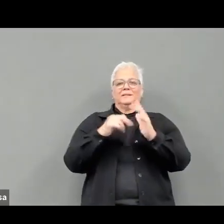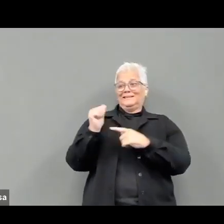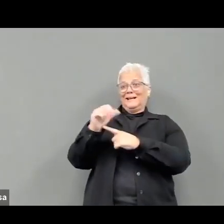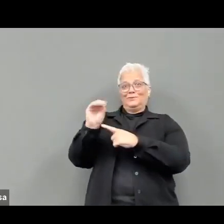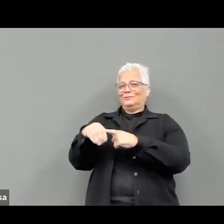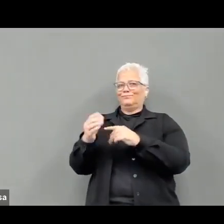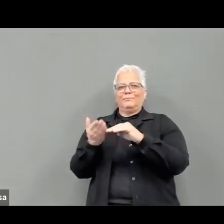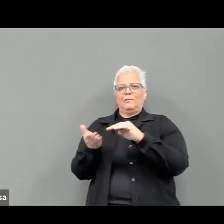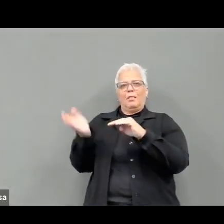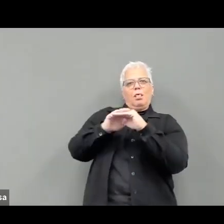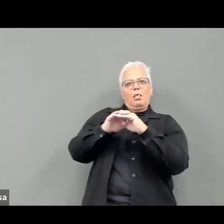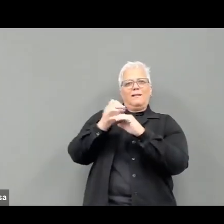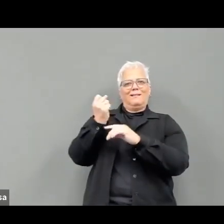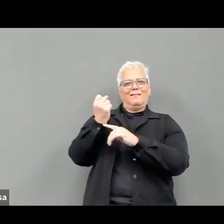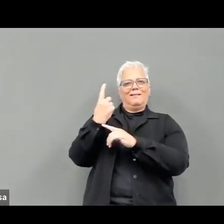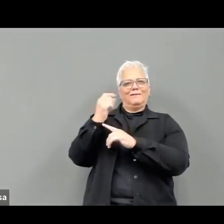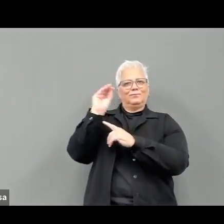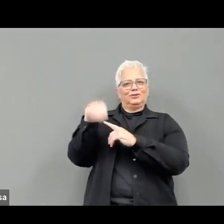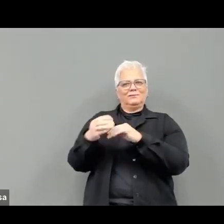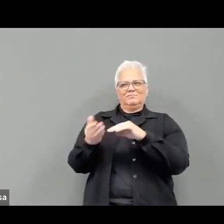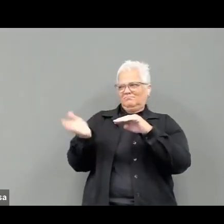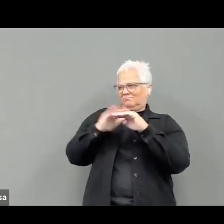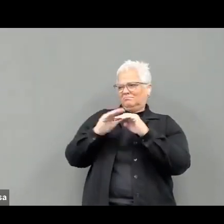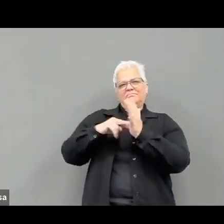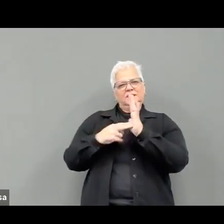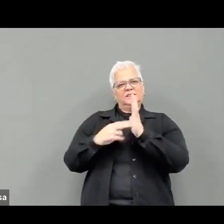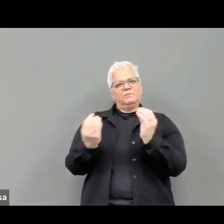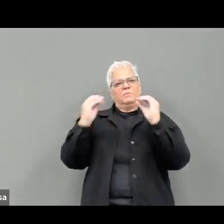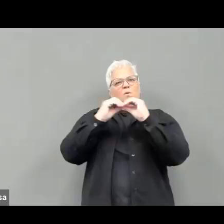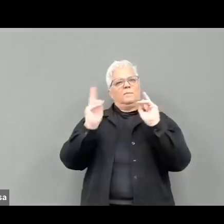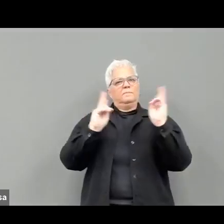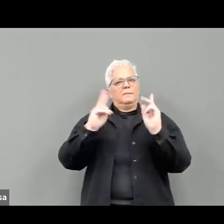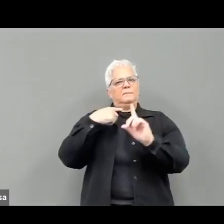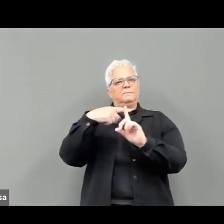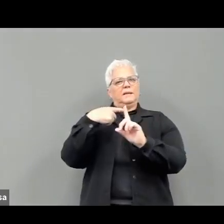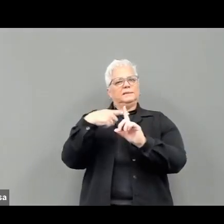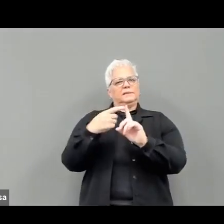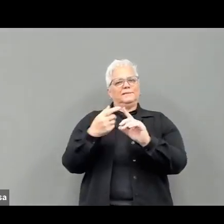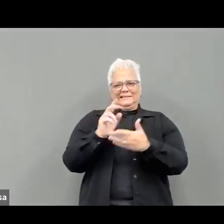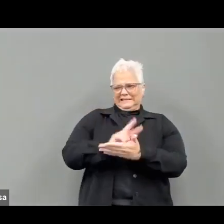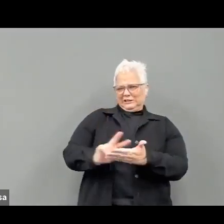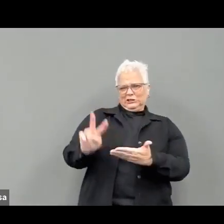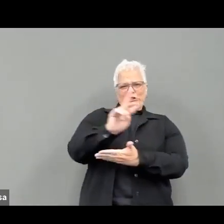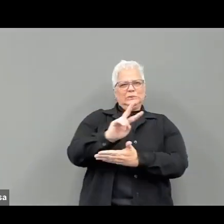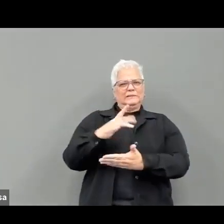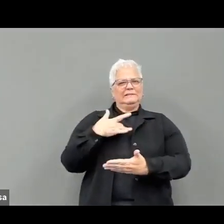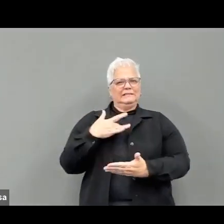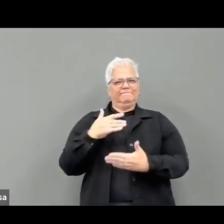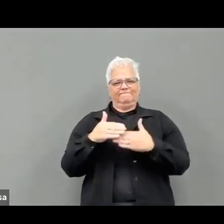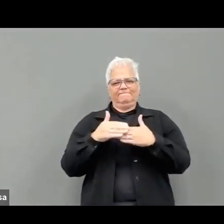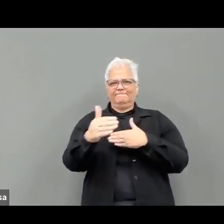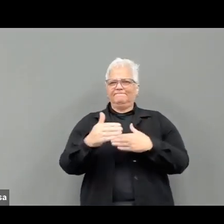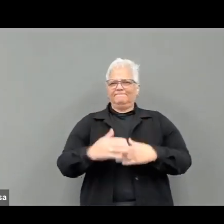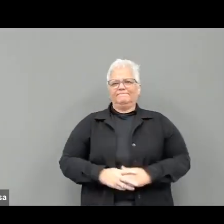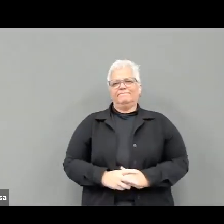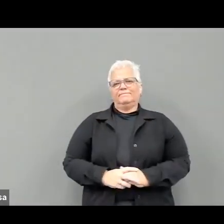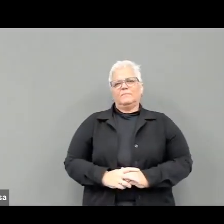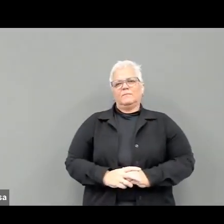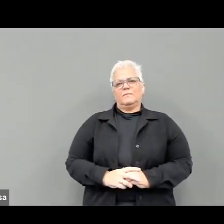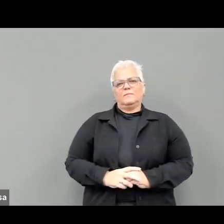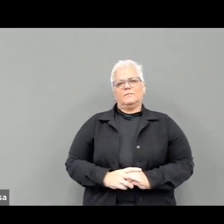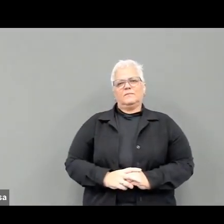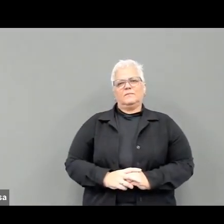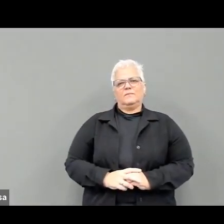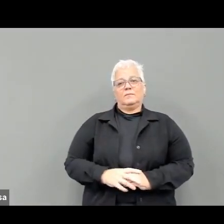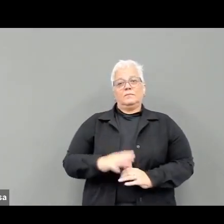100,000 population. And put it another way, for every 100 people we have in Tulsa County, 10 have tested positive. During the